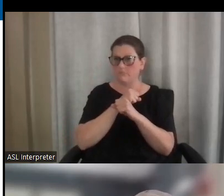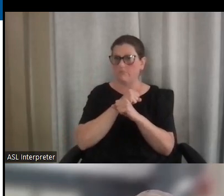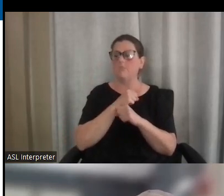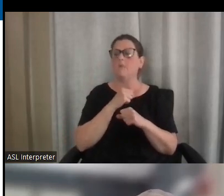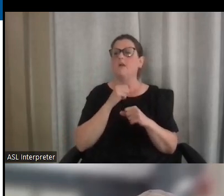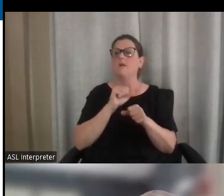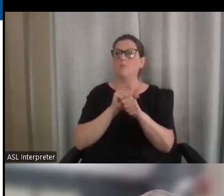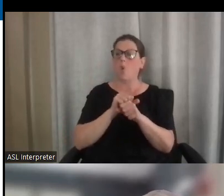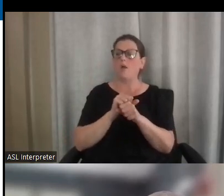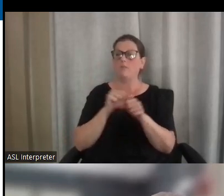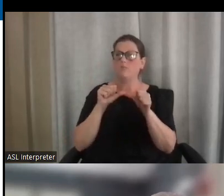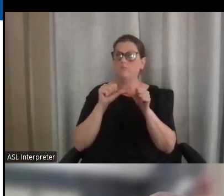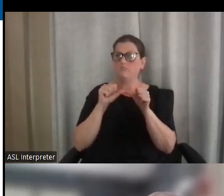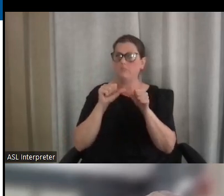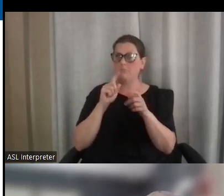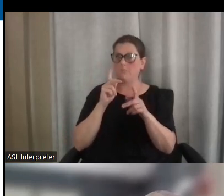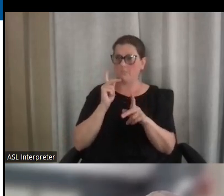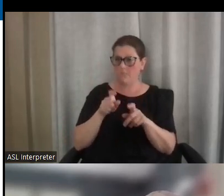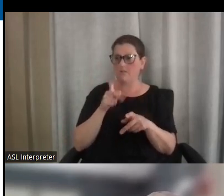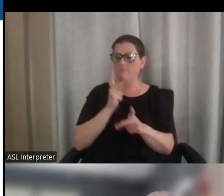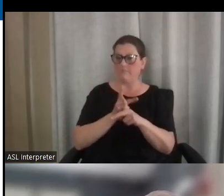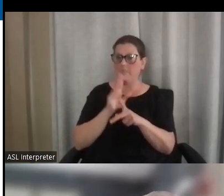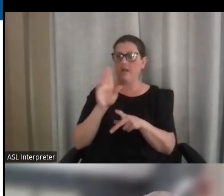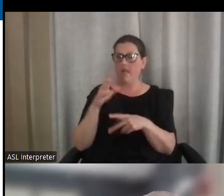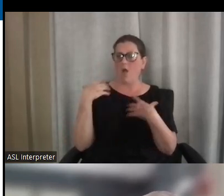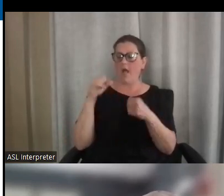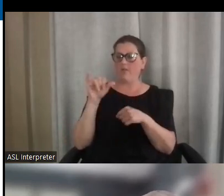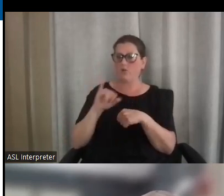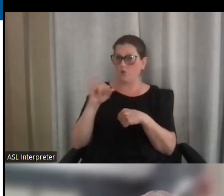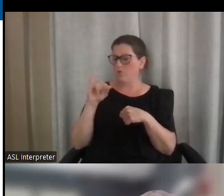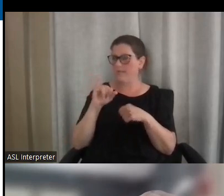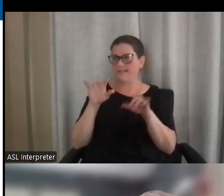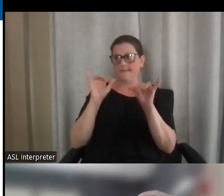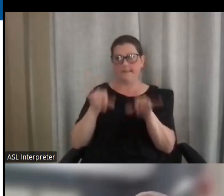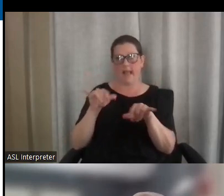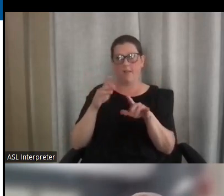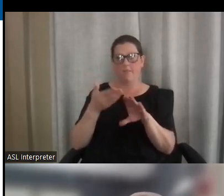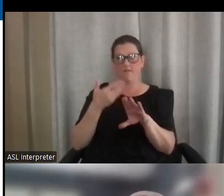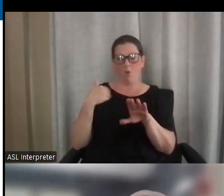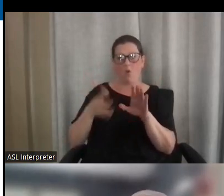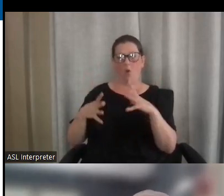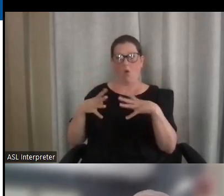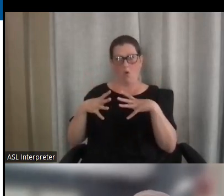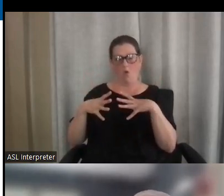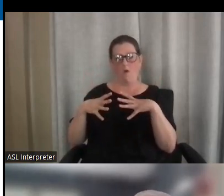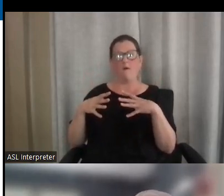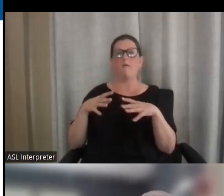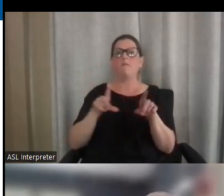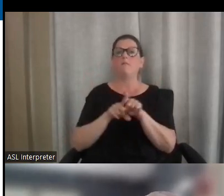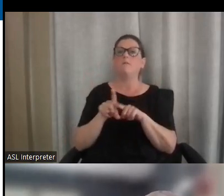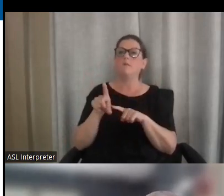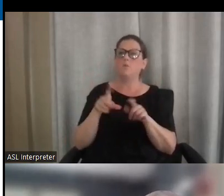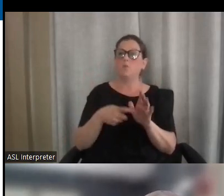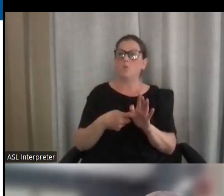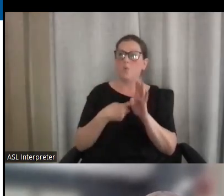to maintain an employee's health insurance status at the same level they were before they went out on leave. Also required to maintain the